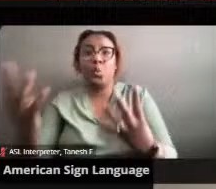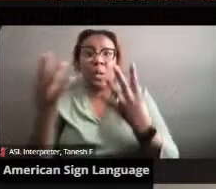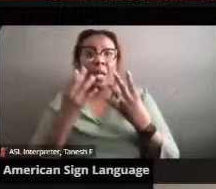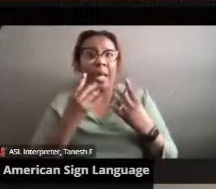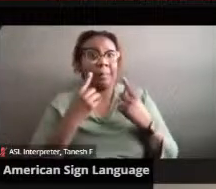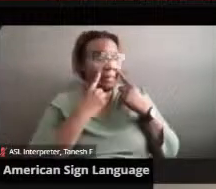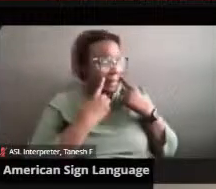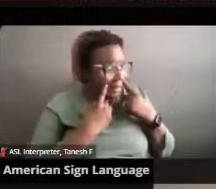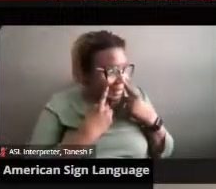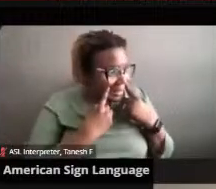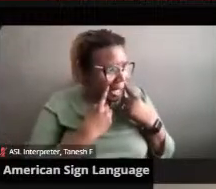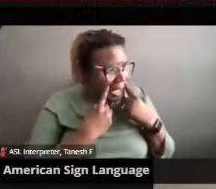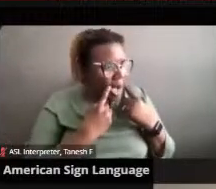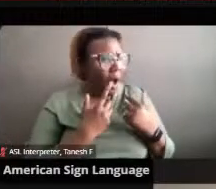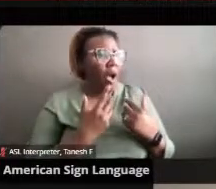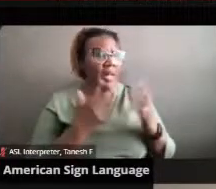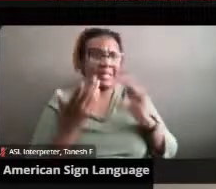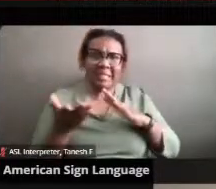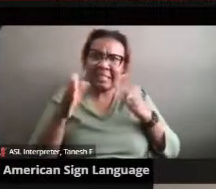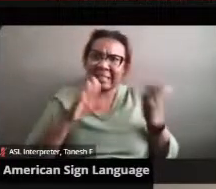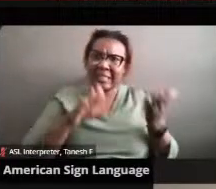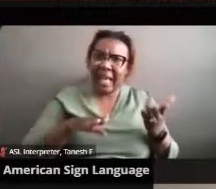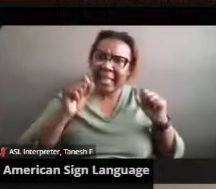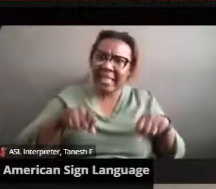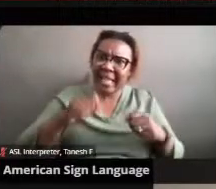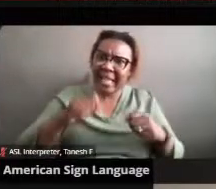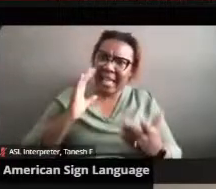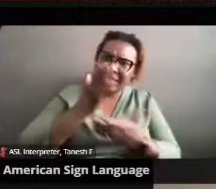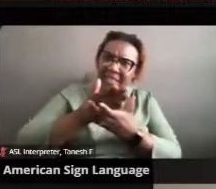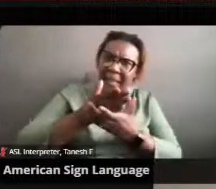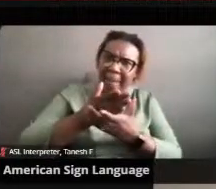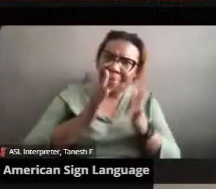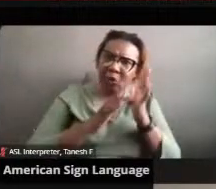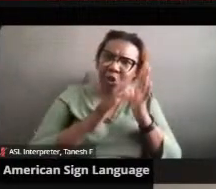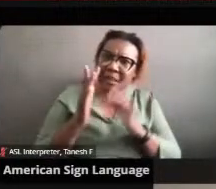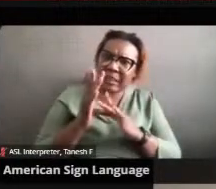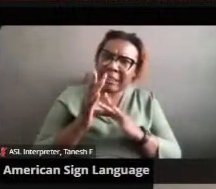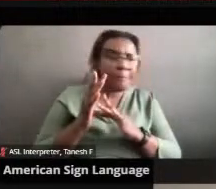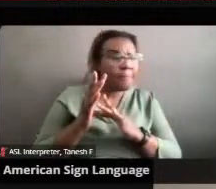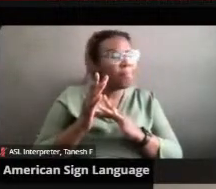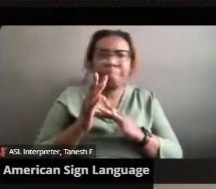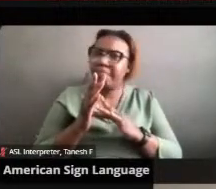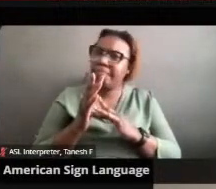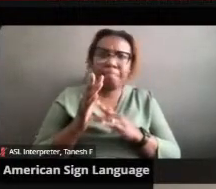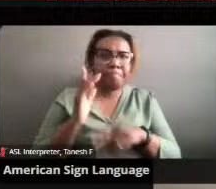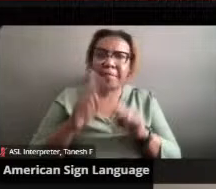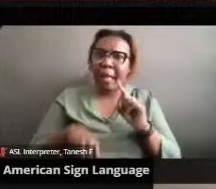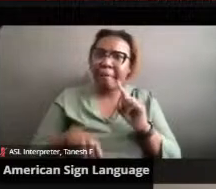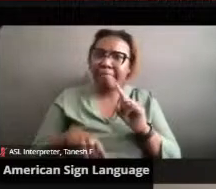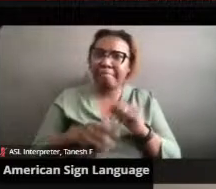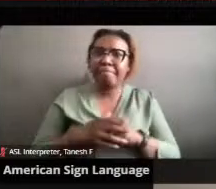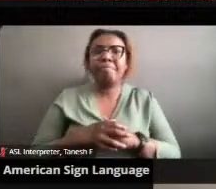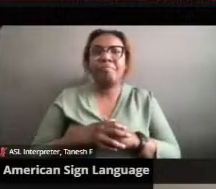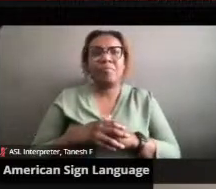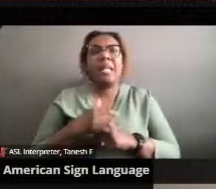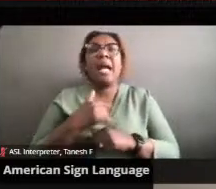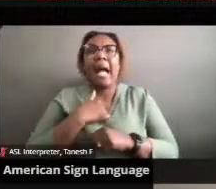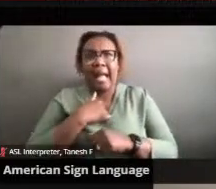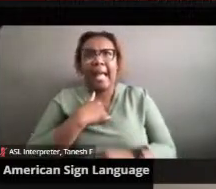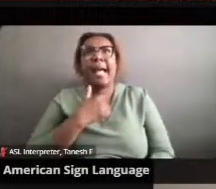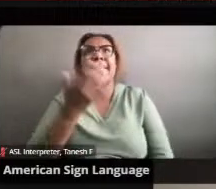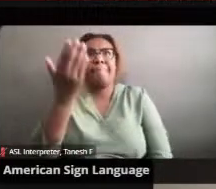even death can stop the truth from rising. And yet I remain cautiously